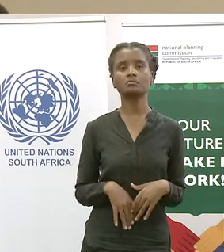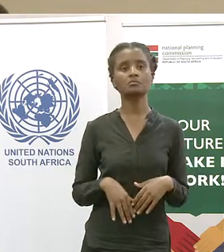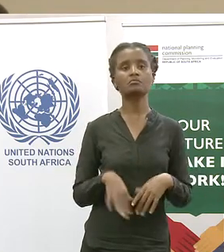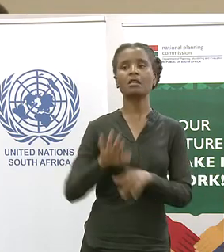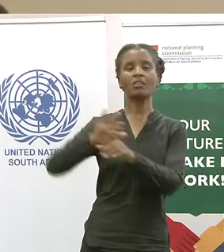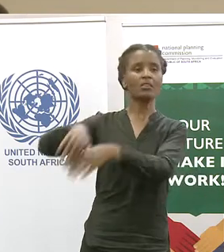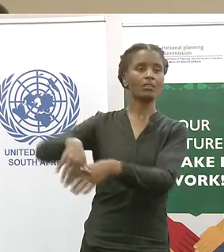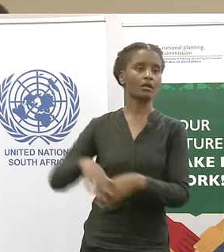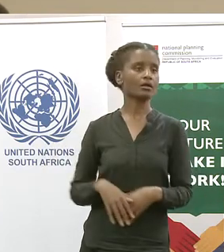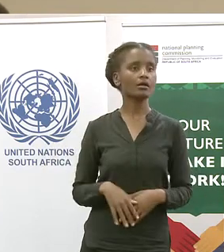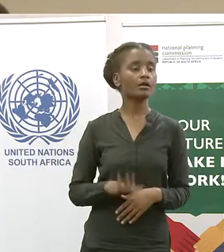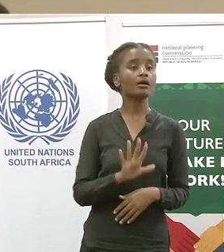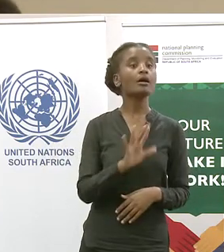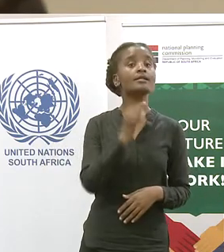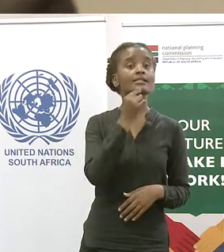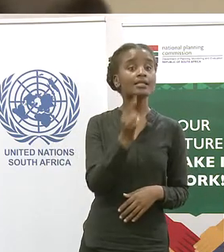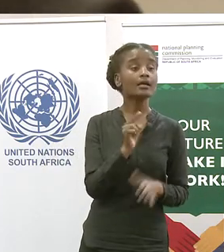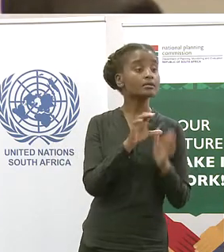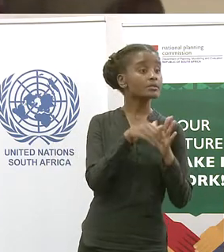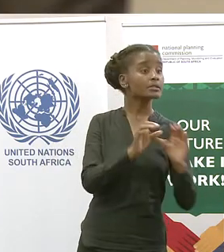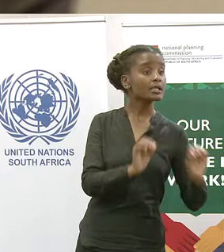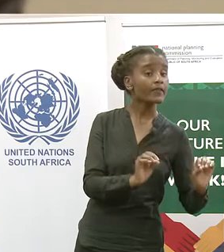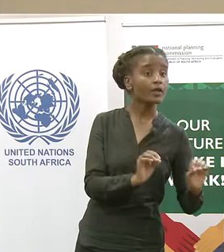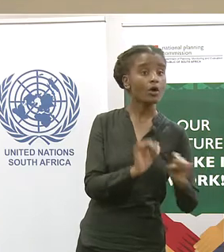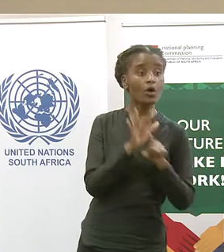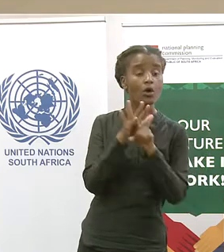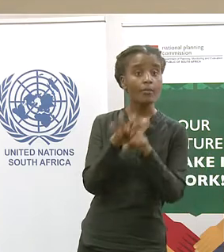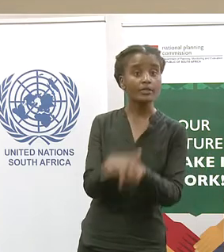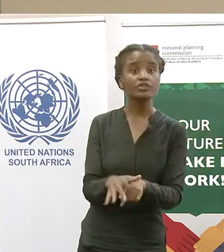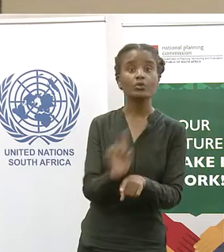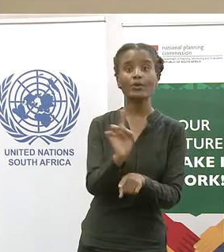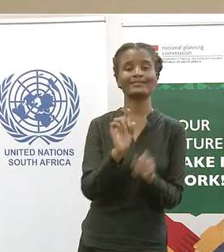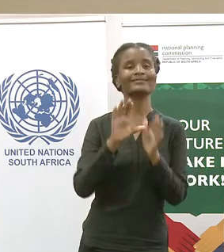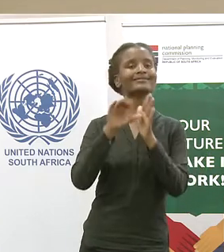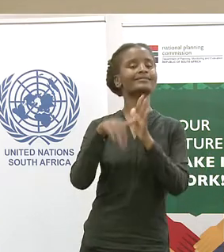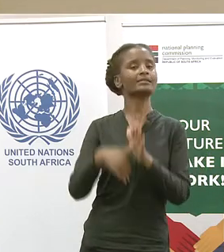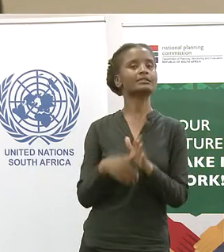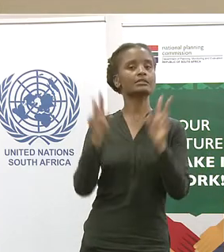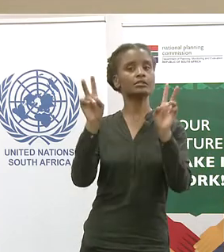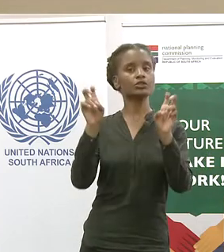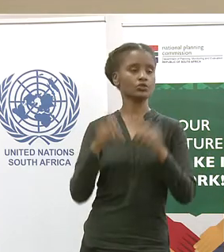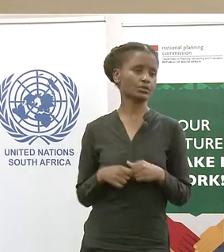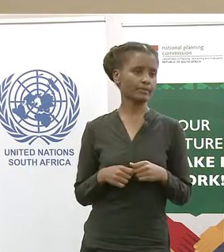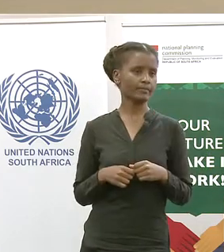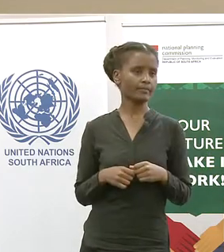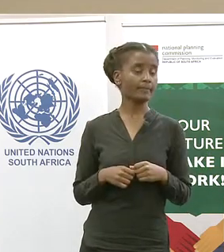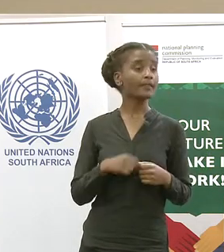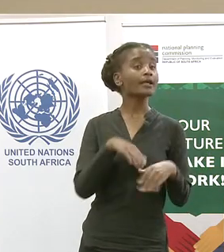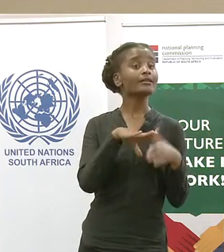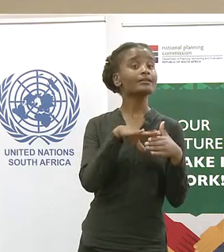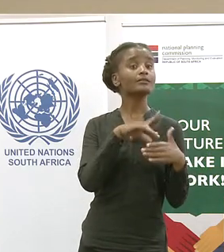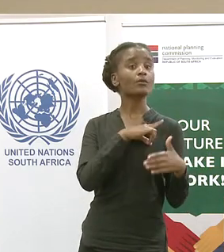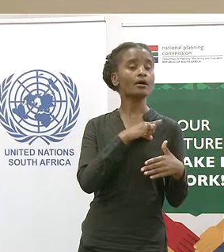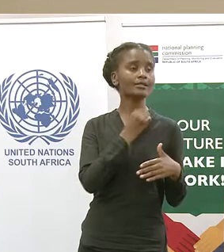say ableism. We need to say oppression on the basis of disability. And the reason why we need to say this is because